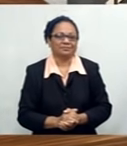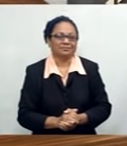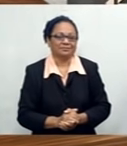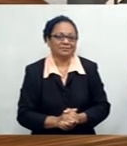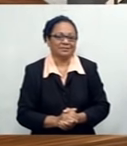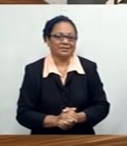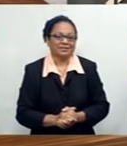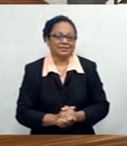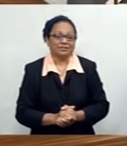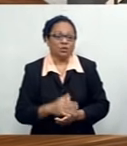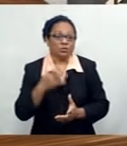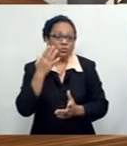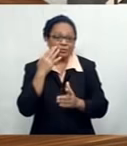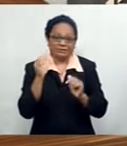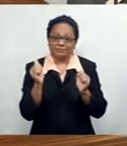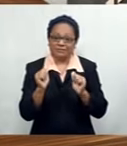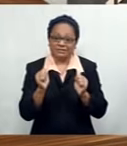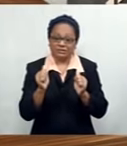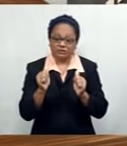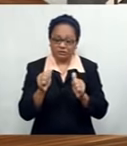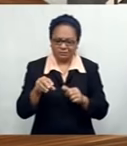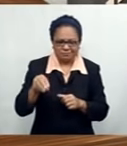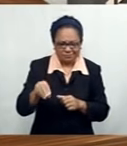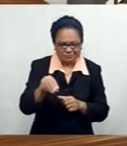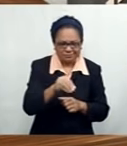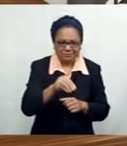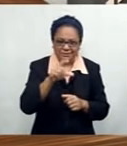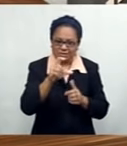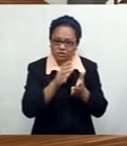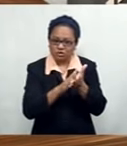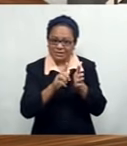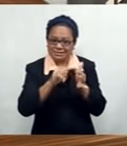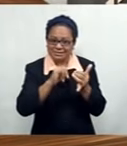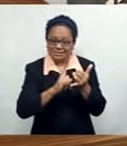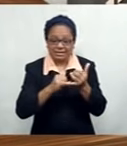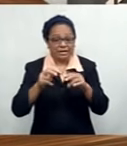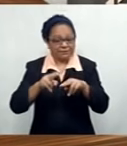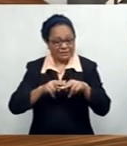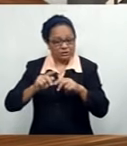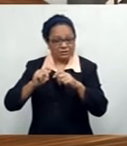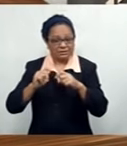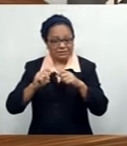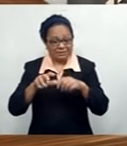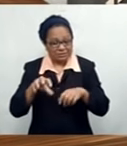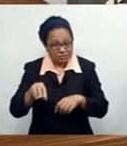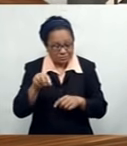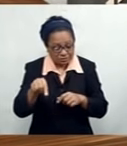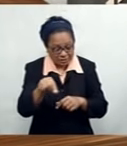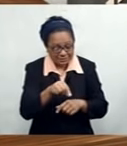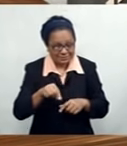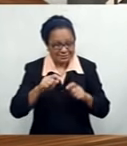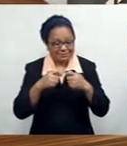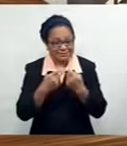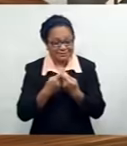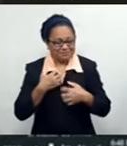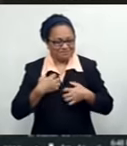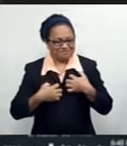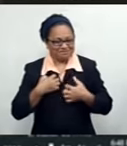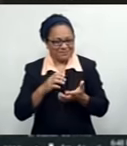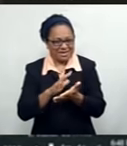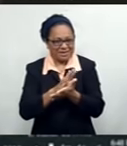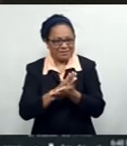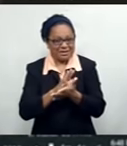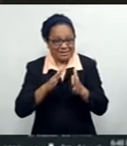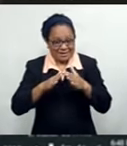After a successful round at the World Chess Olympiad over the weekend, the Fiji chess team is still in high spirits and are gearing up for the Global